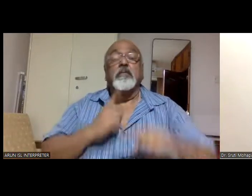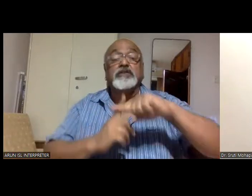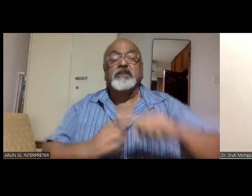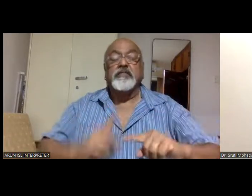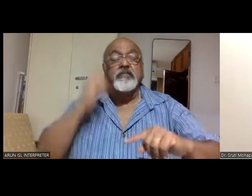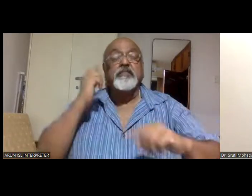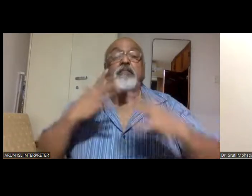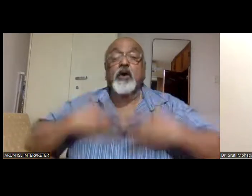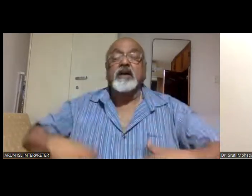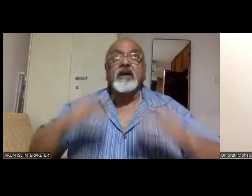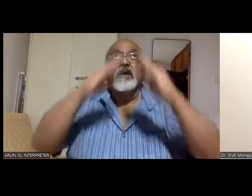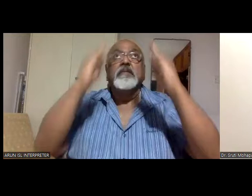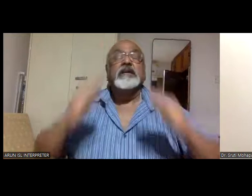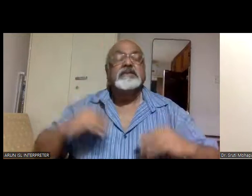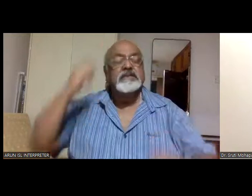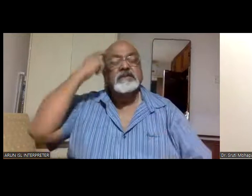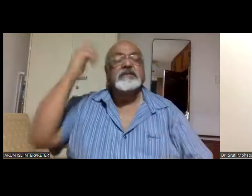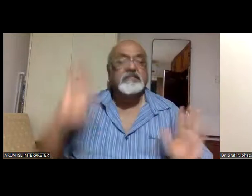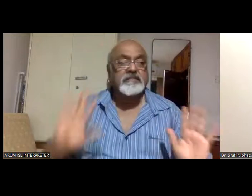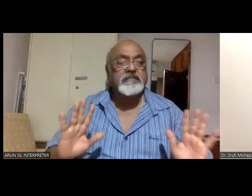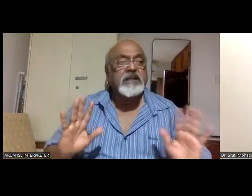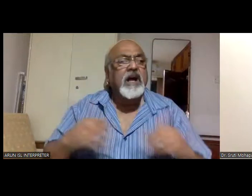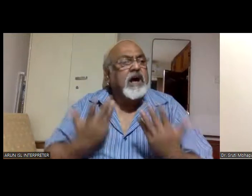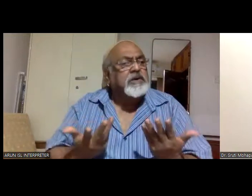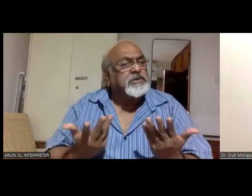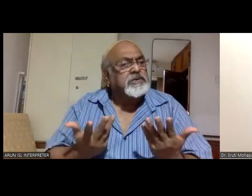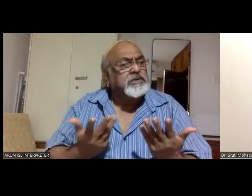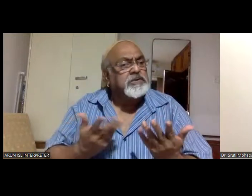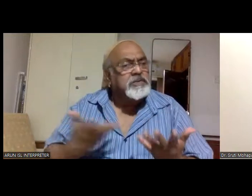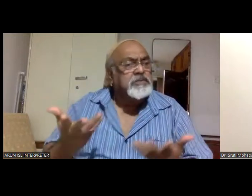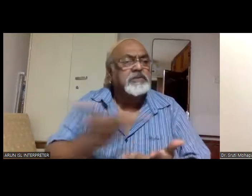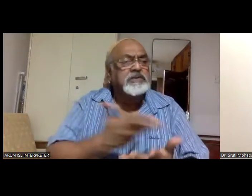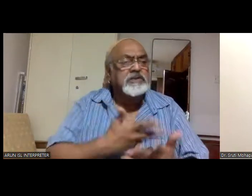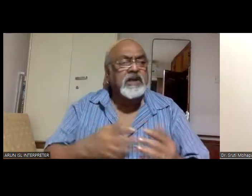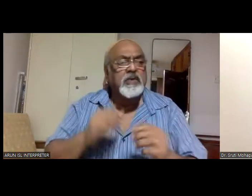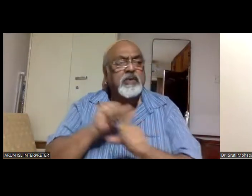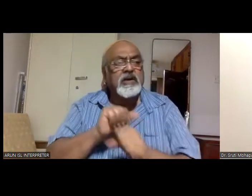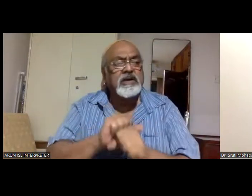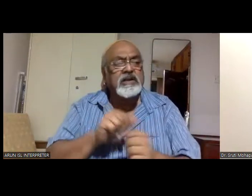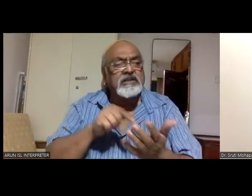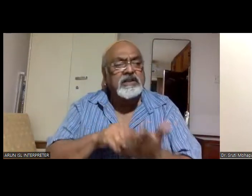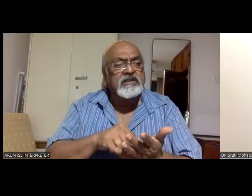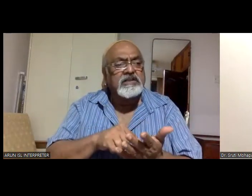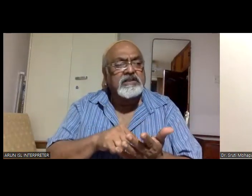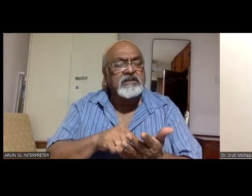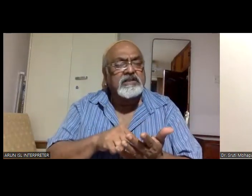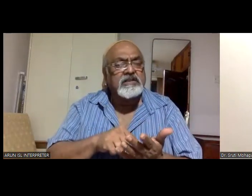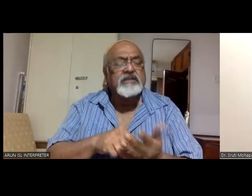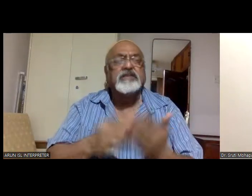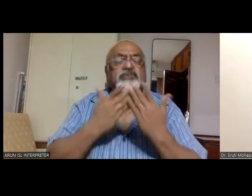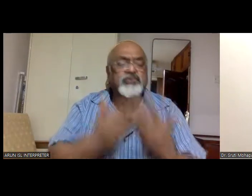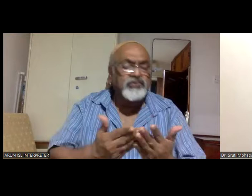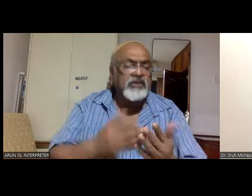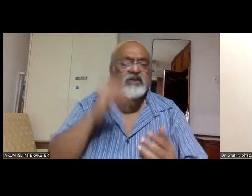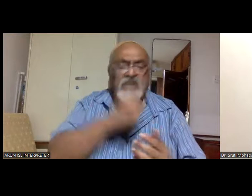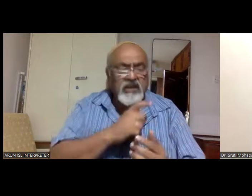image. So how do you think we can work on that ideas in our maybe schools or colleges